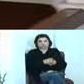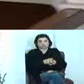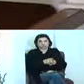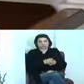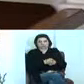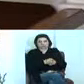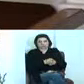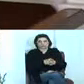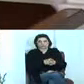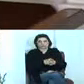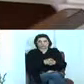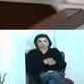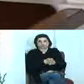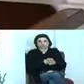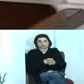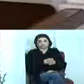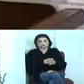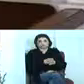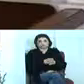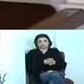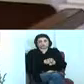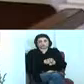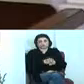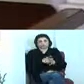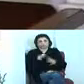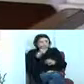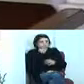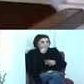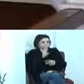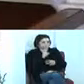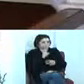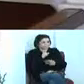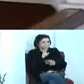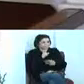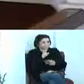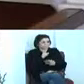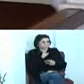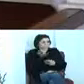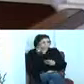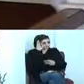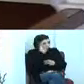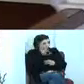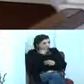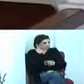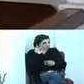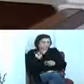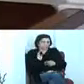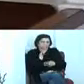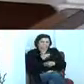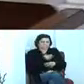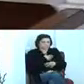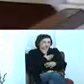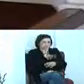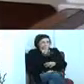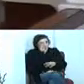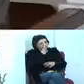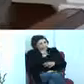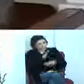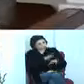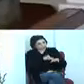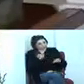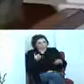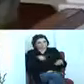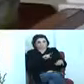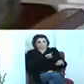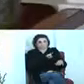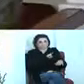But that was not God's election. That was ours. God is calling us to our next level